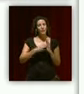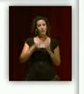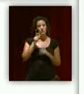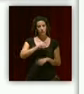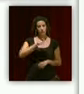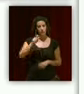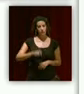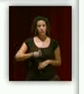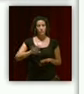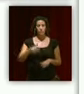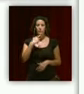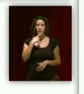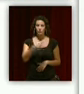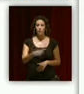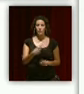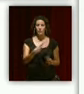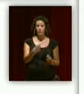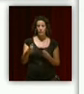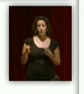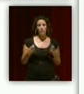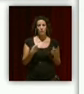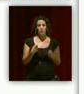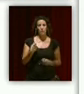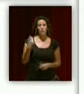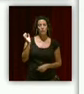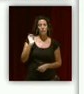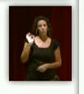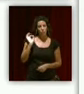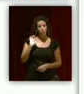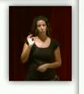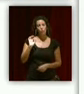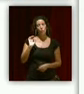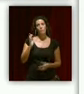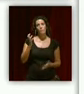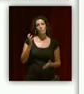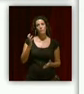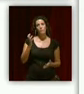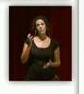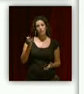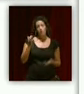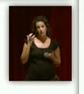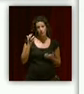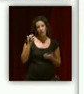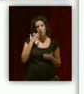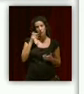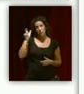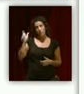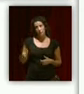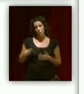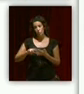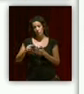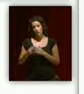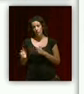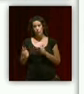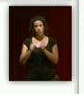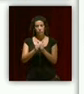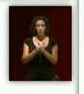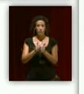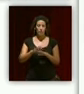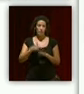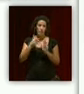they said that I would need the support of a technical person to use it. Even if this